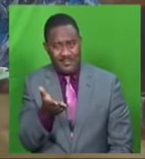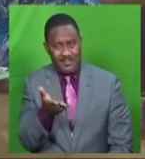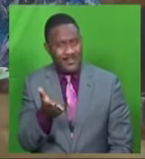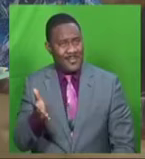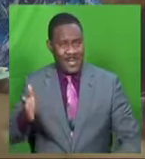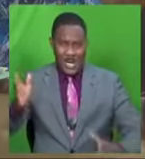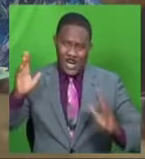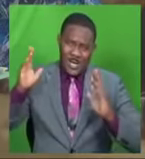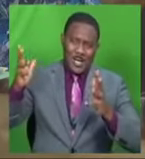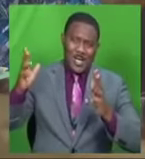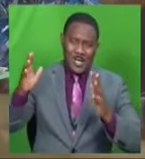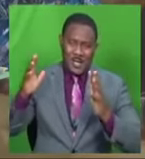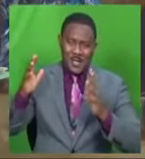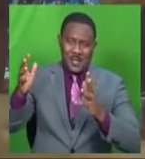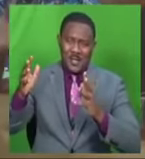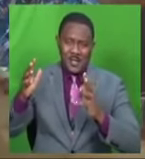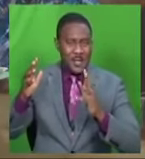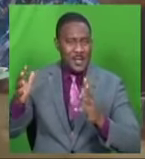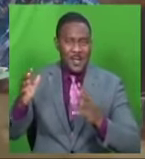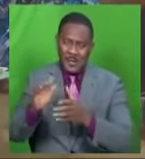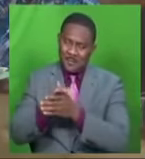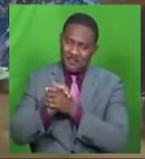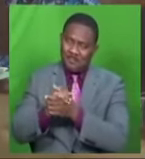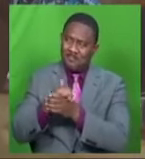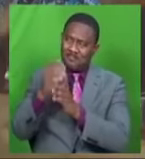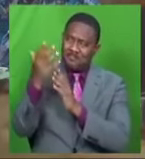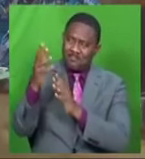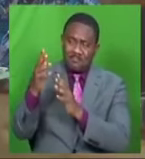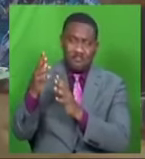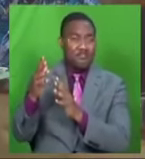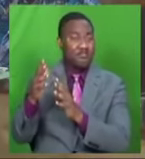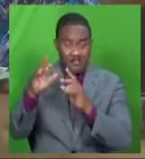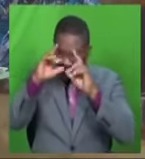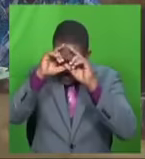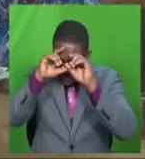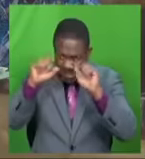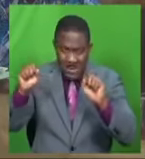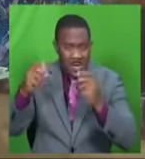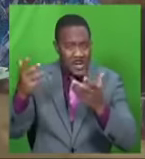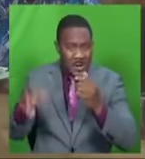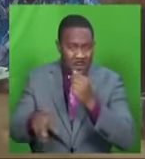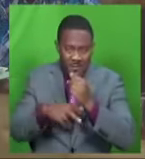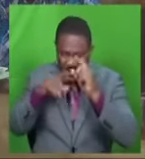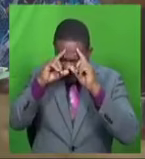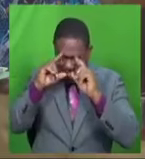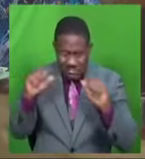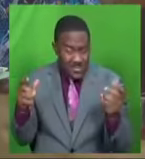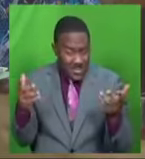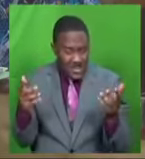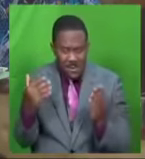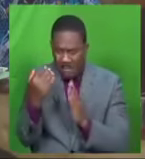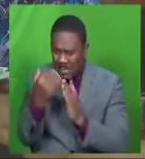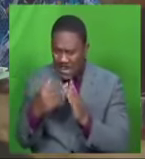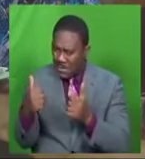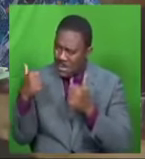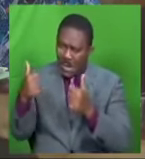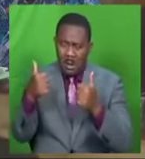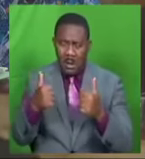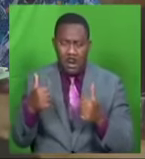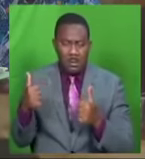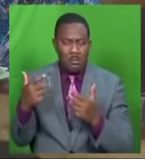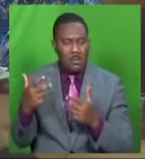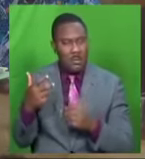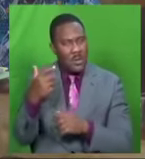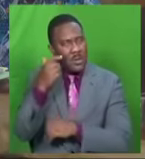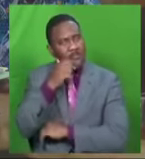hailing this budget, hailing the president, hailing the vice president, I wonder whether when they get back to their constituencies, they don't listen to